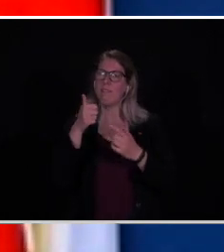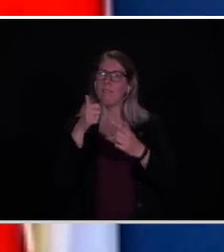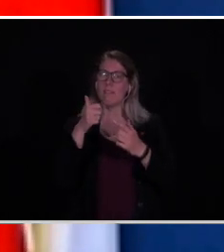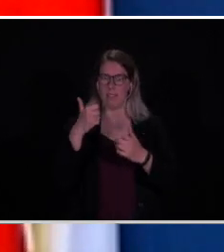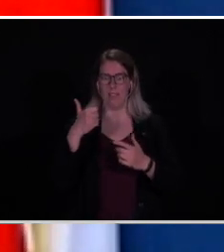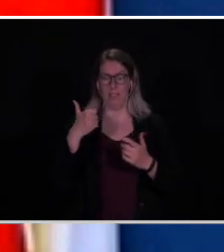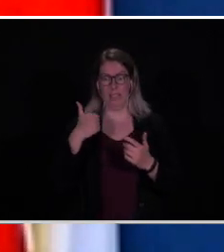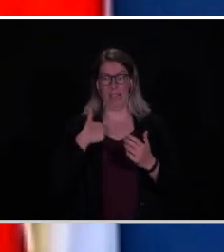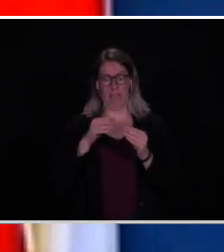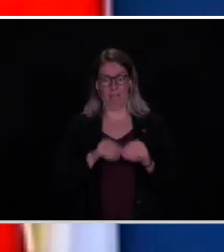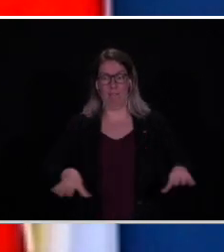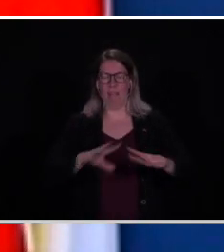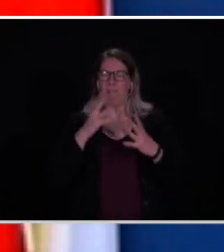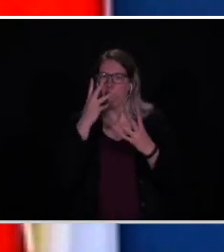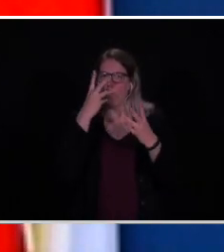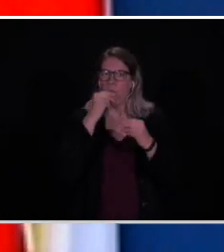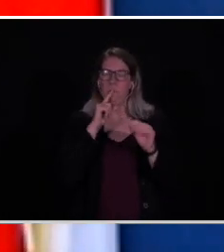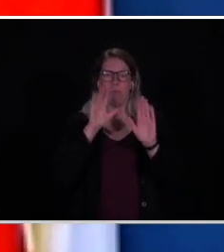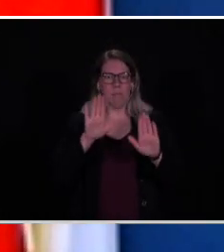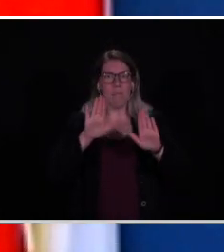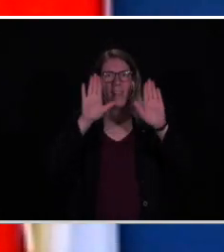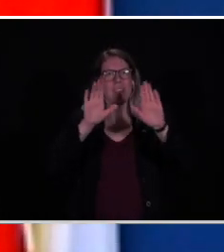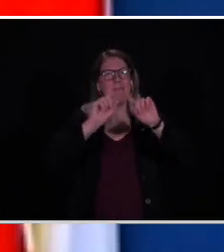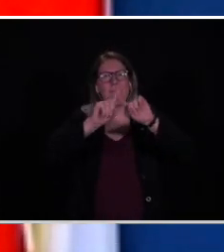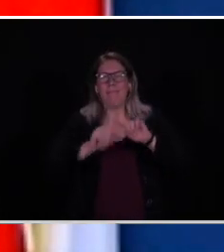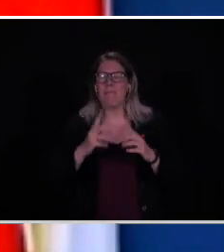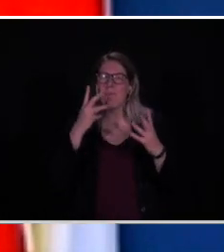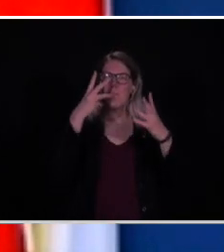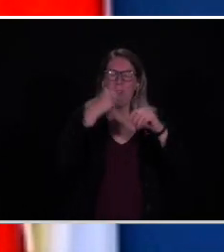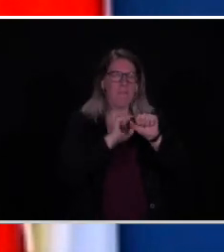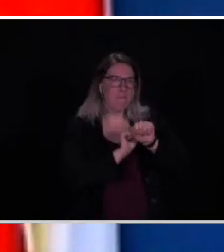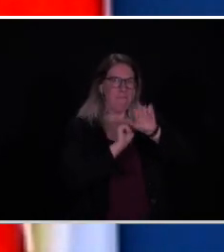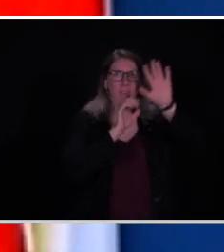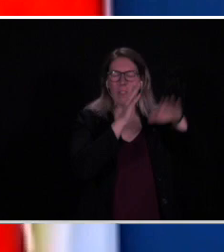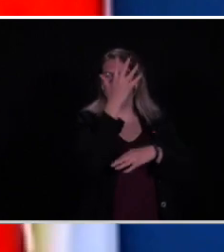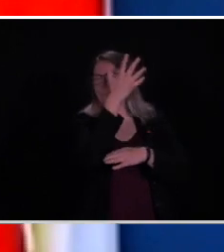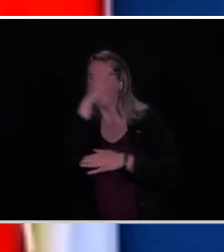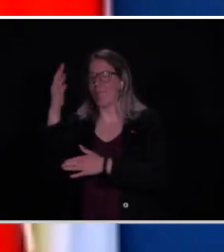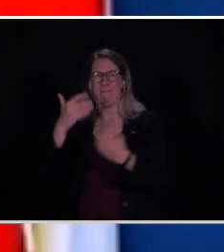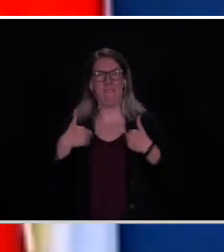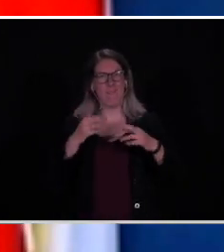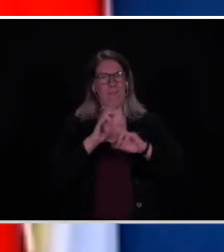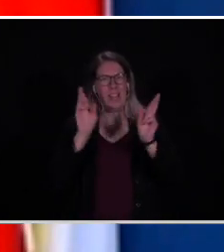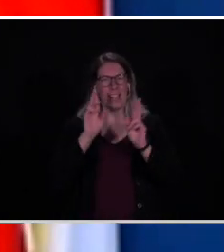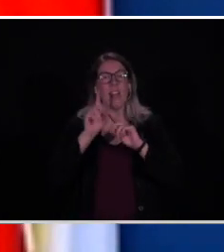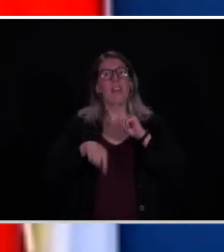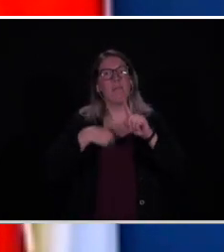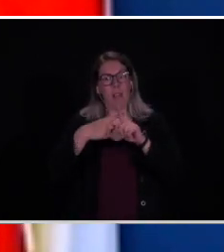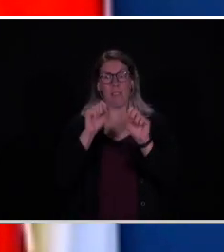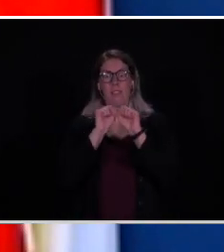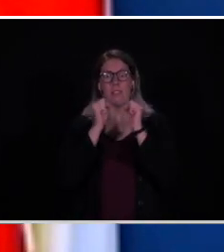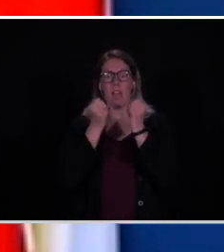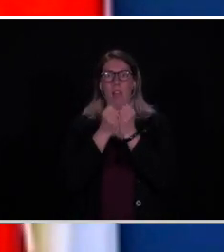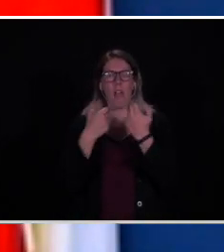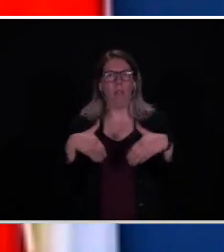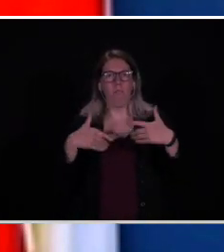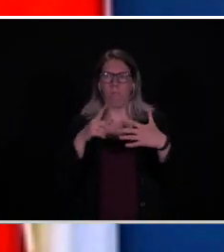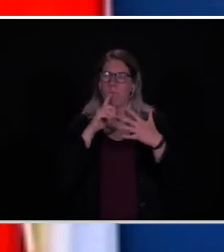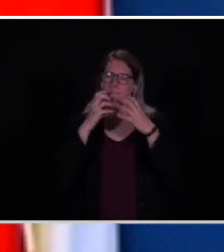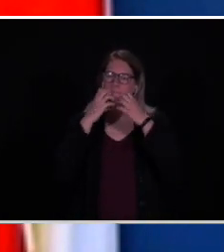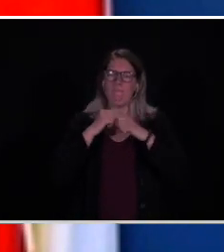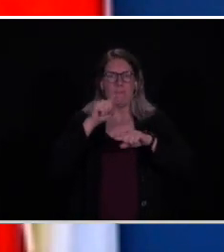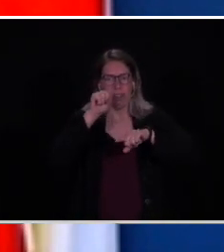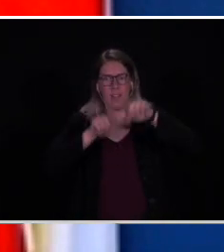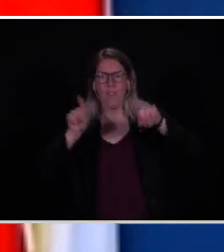remarkable place on Earth, one filled with natural beauty, to be sure, but also one where our society truly values